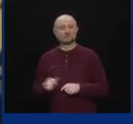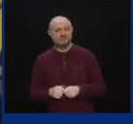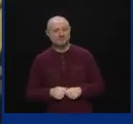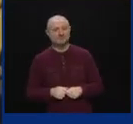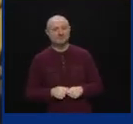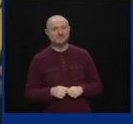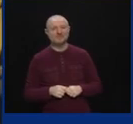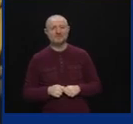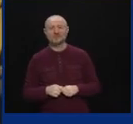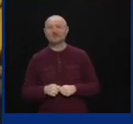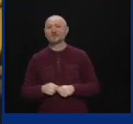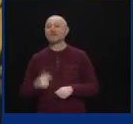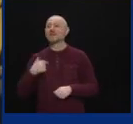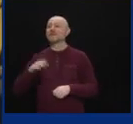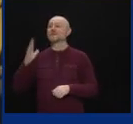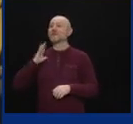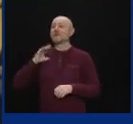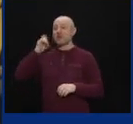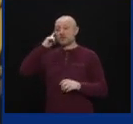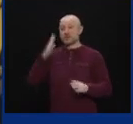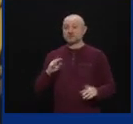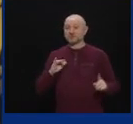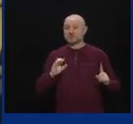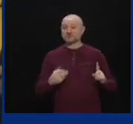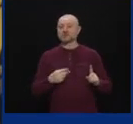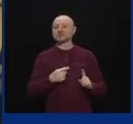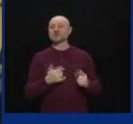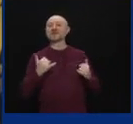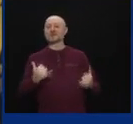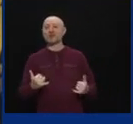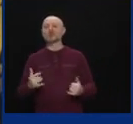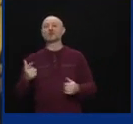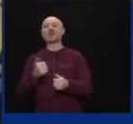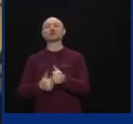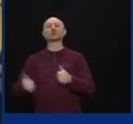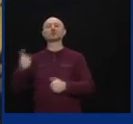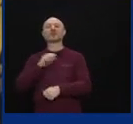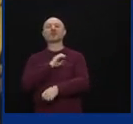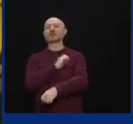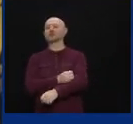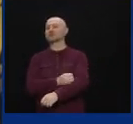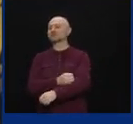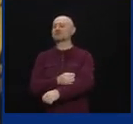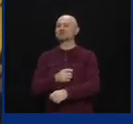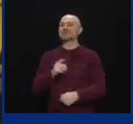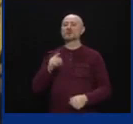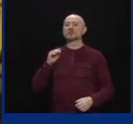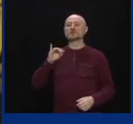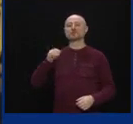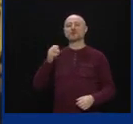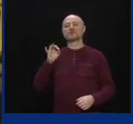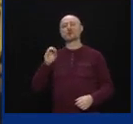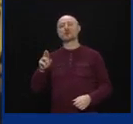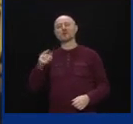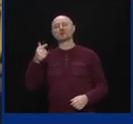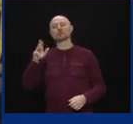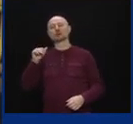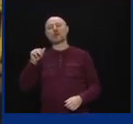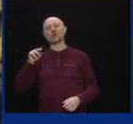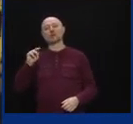speaking about, the former governor of Michigan, the Secretary of Energy, Jennifer Granholm, who President